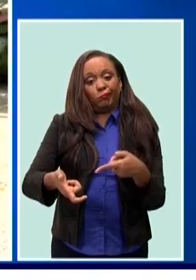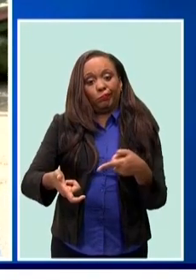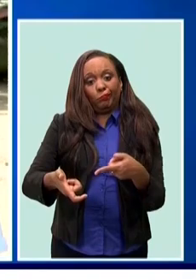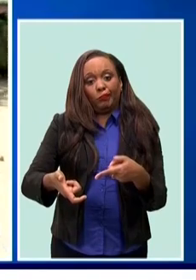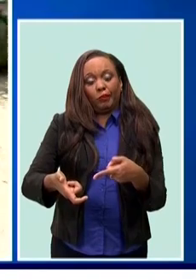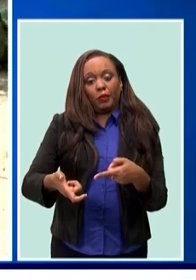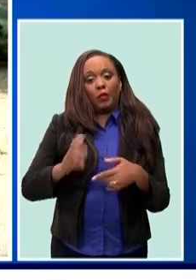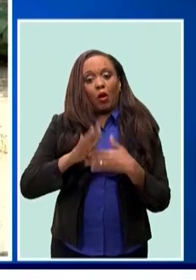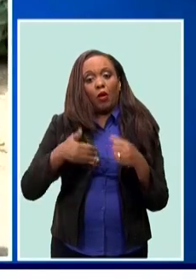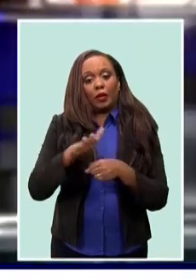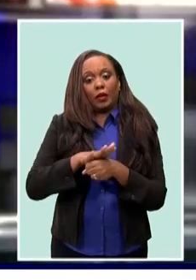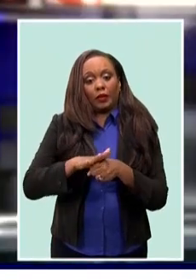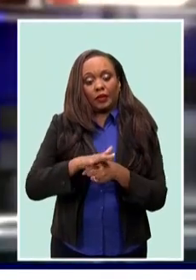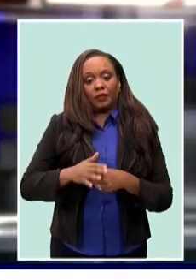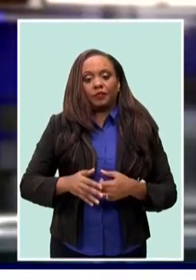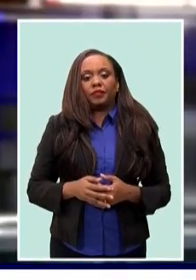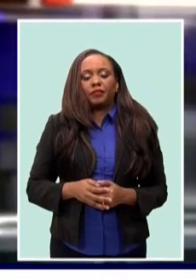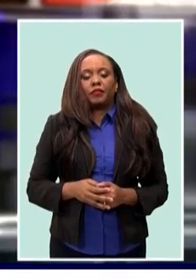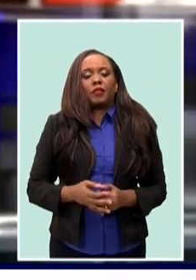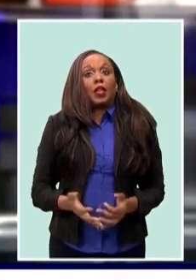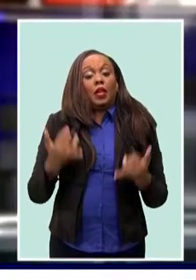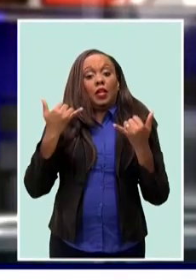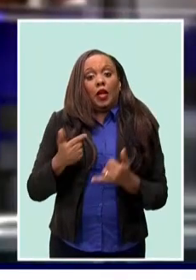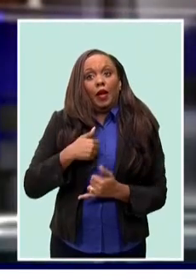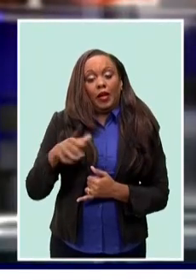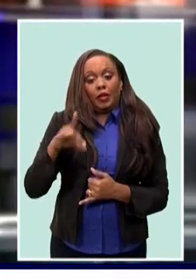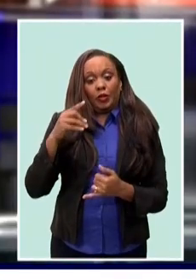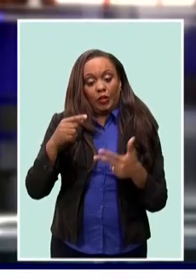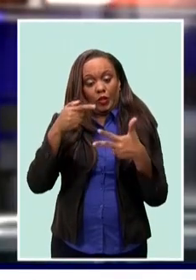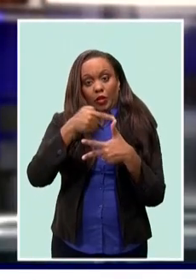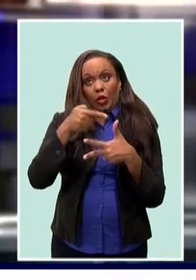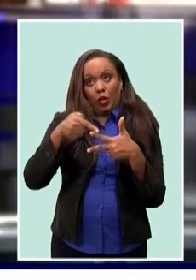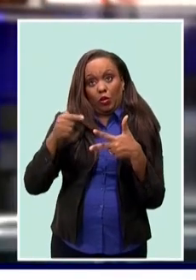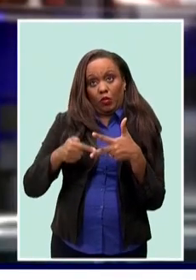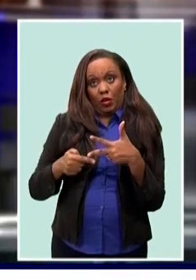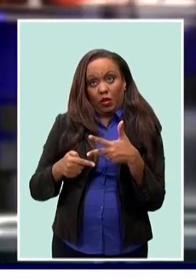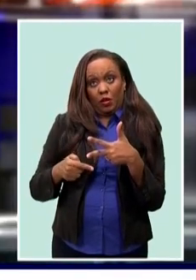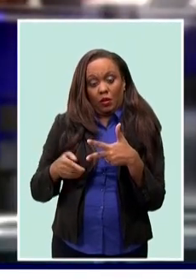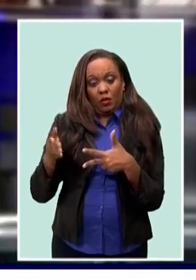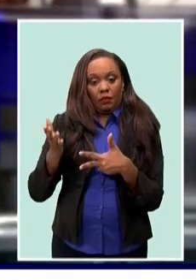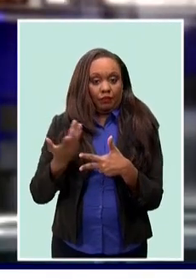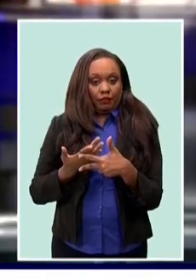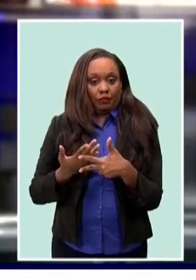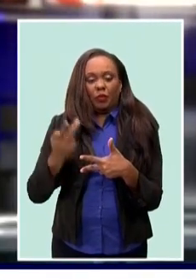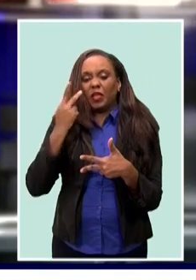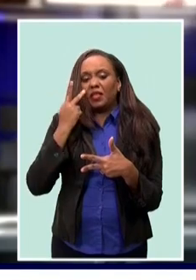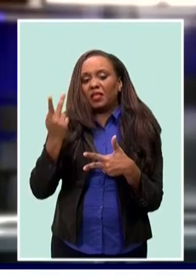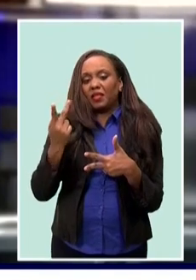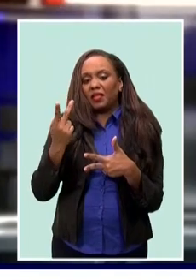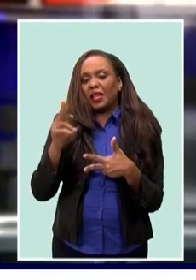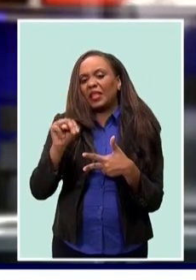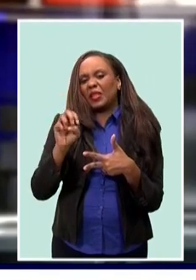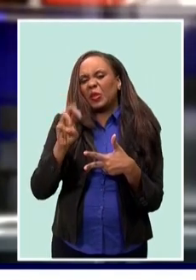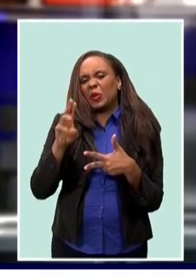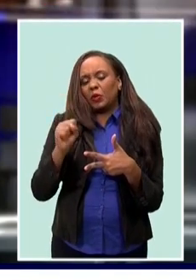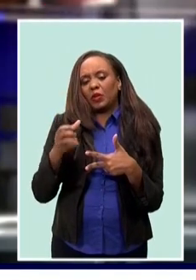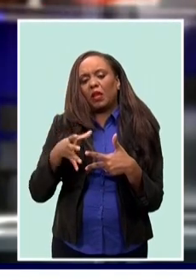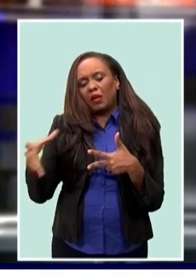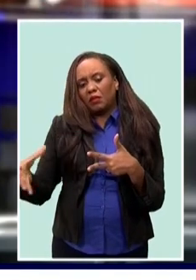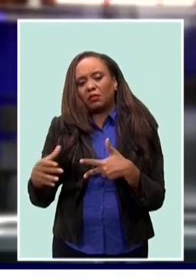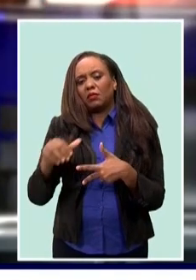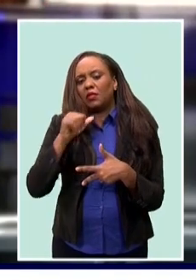that were highlighted. Now, Lisa, I selected three St. Michael areas that we see in the news a lot, and not always for the